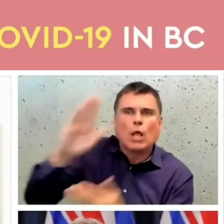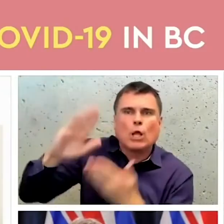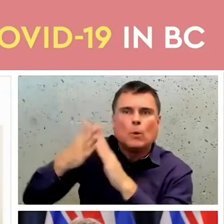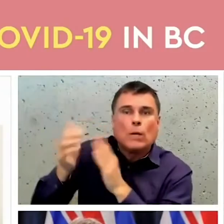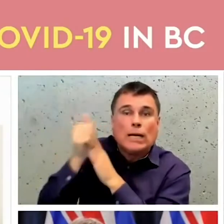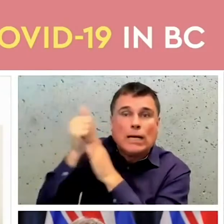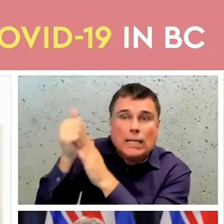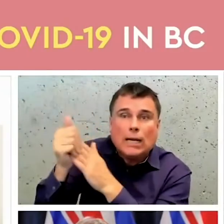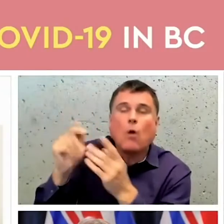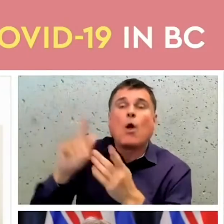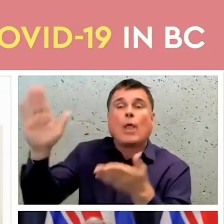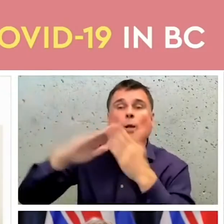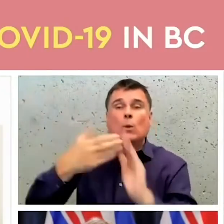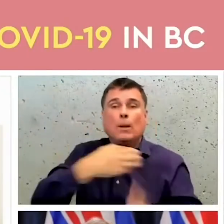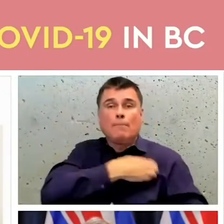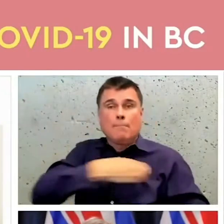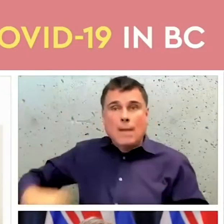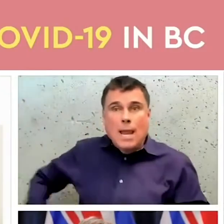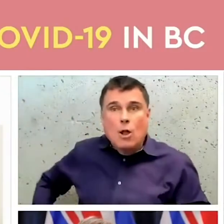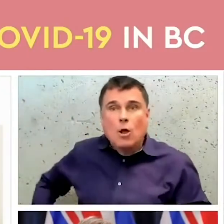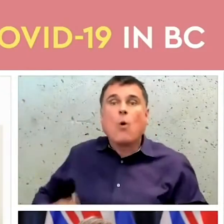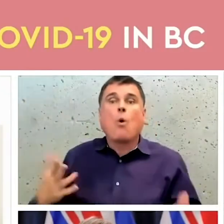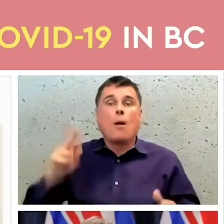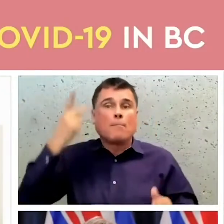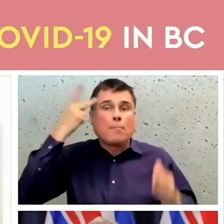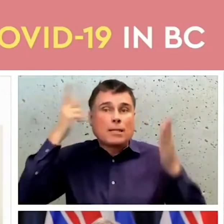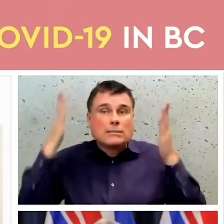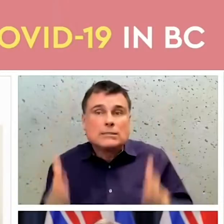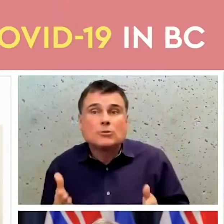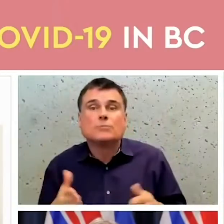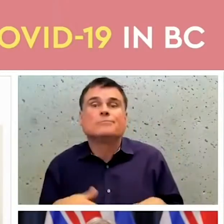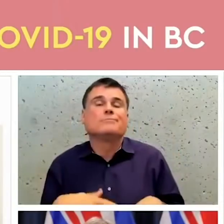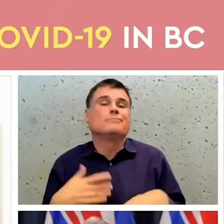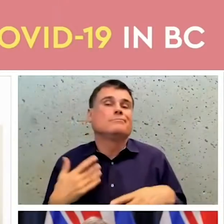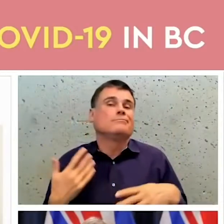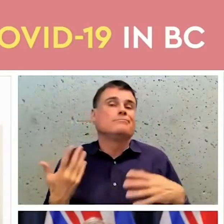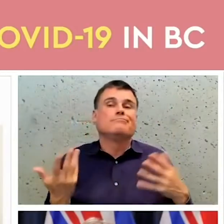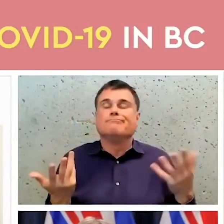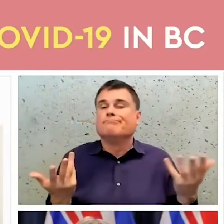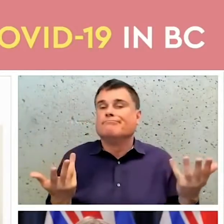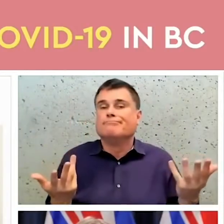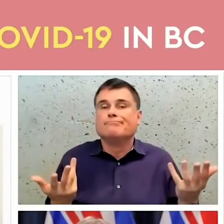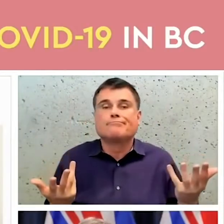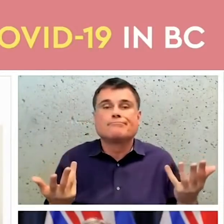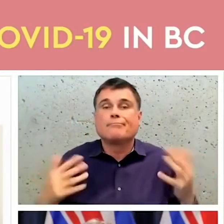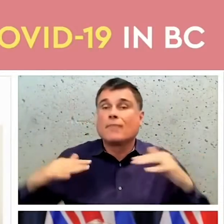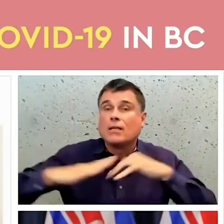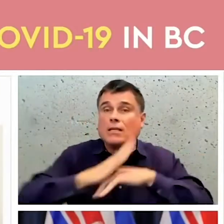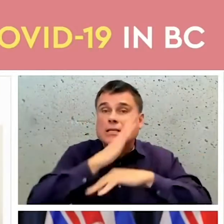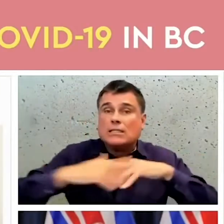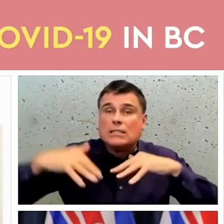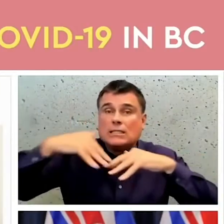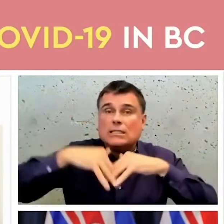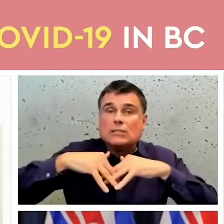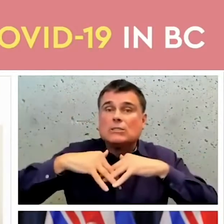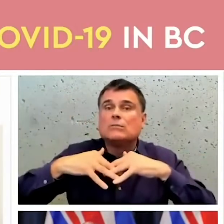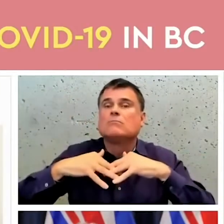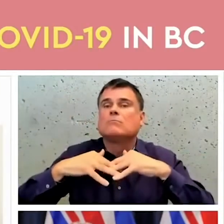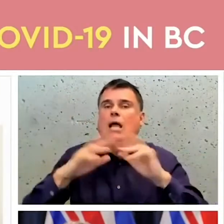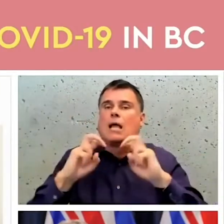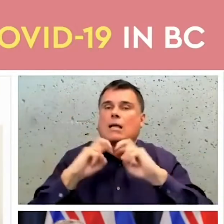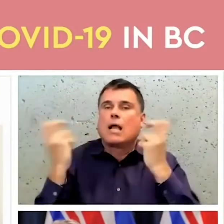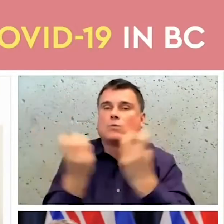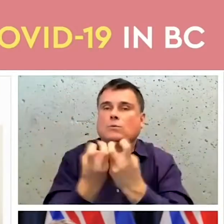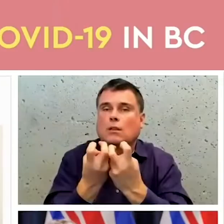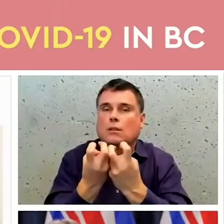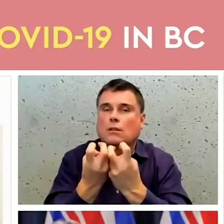other supporters, and in the case of First Nations elected councils and their elders, to make sure everyone's ready when